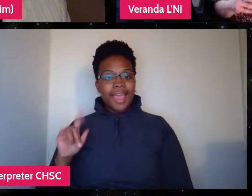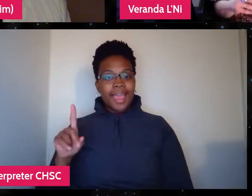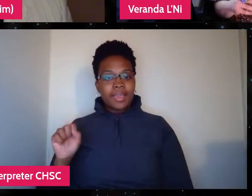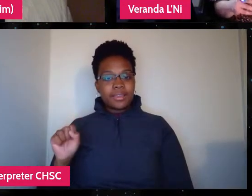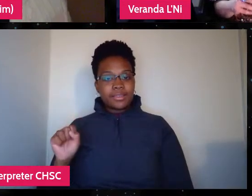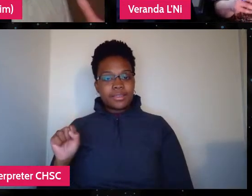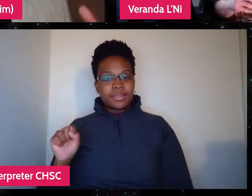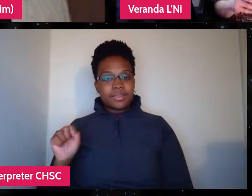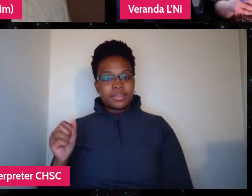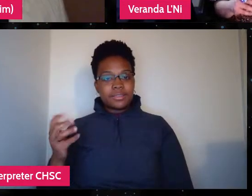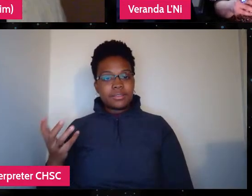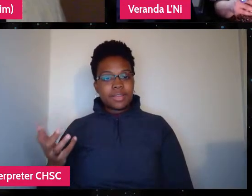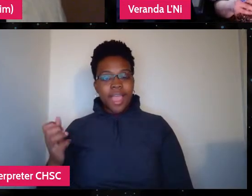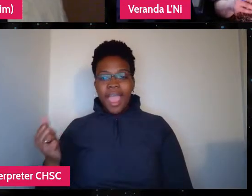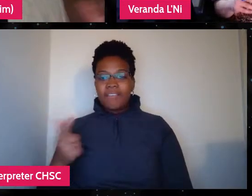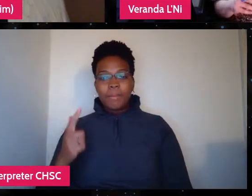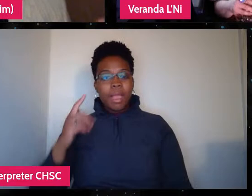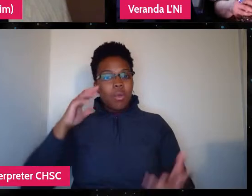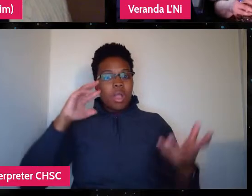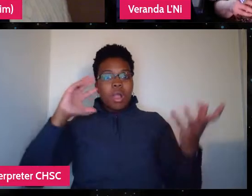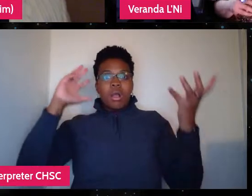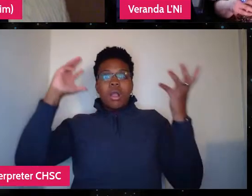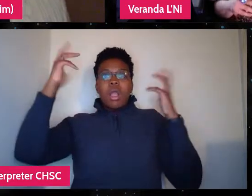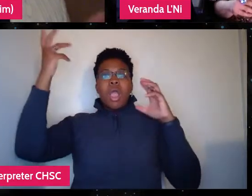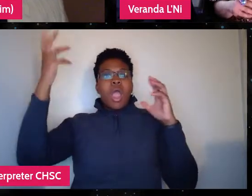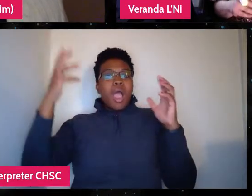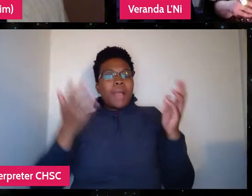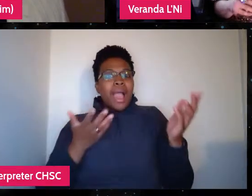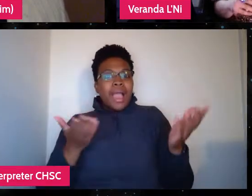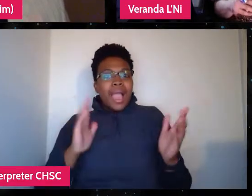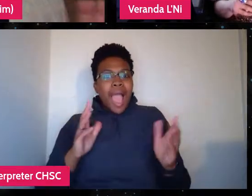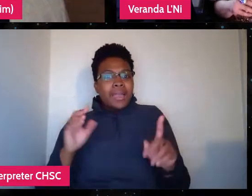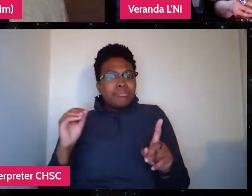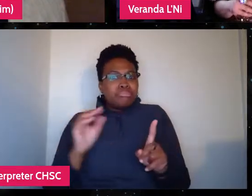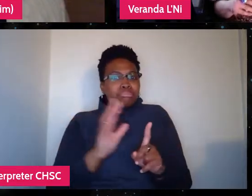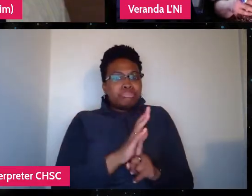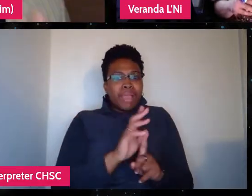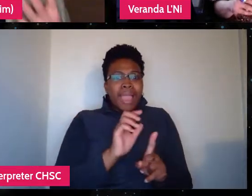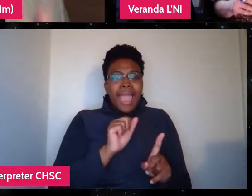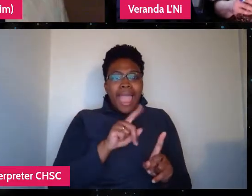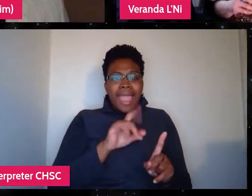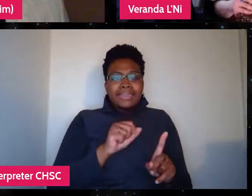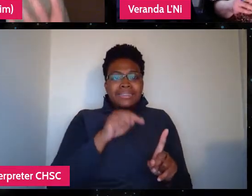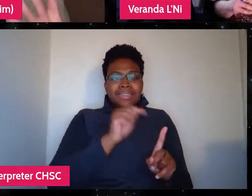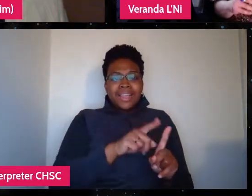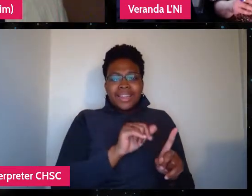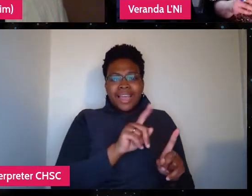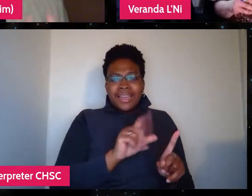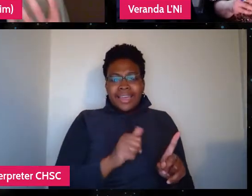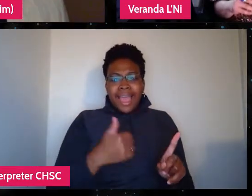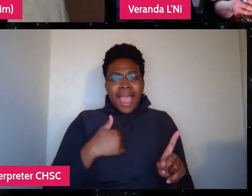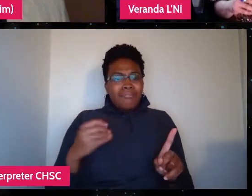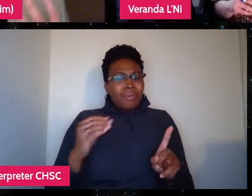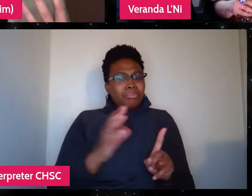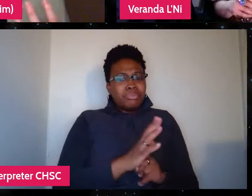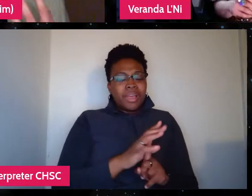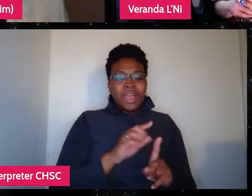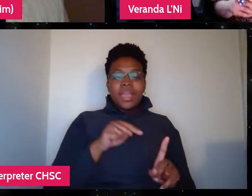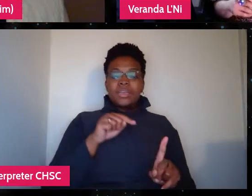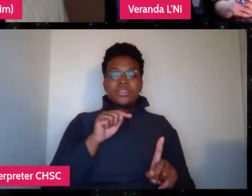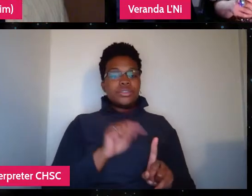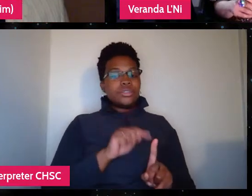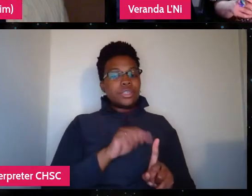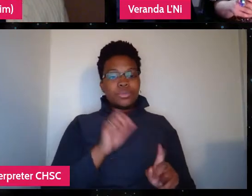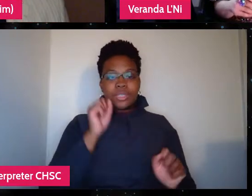And everybody went crazy. Oh, my God, did he give Linda AIDS? And, you know, all this stuff. And she was so amazing. This